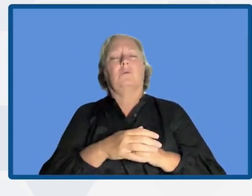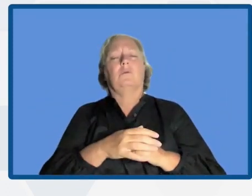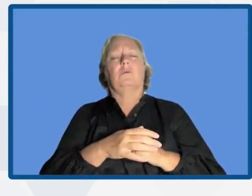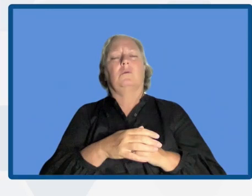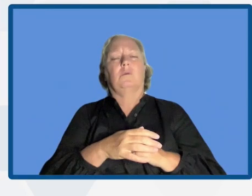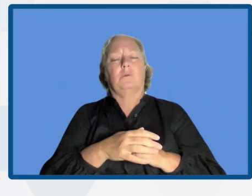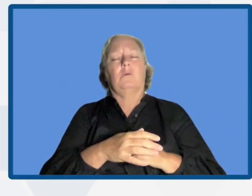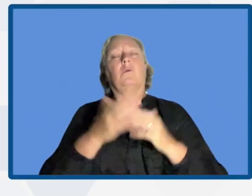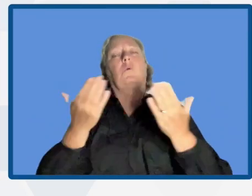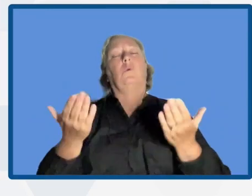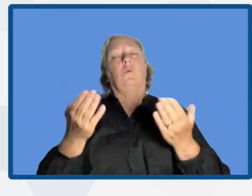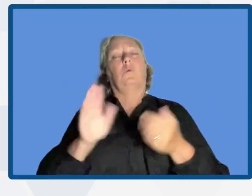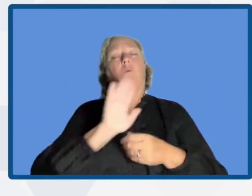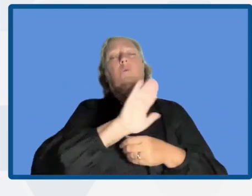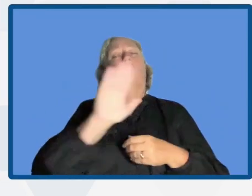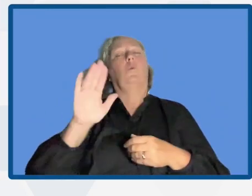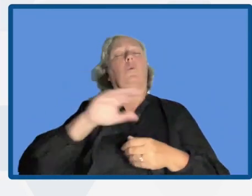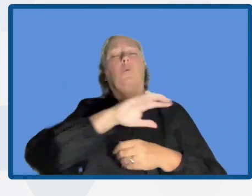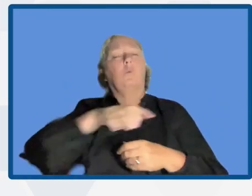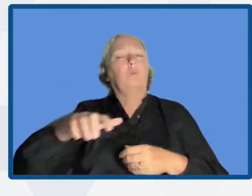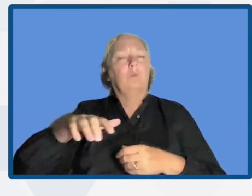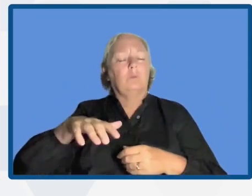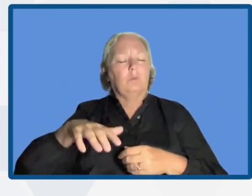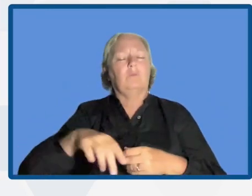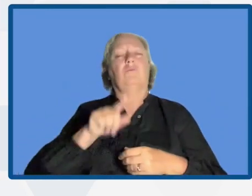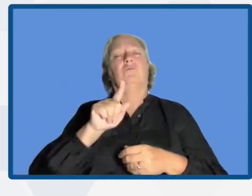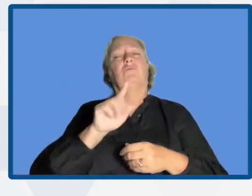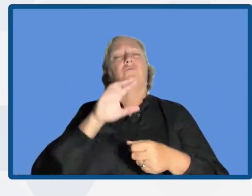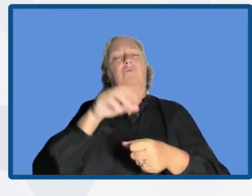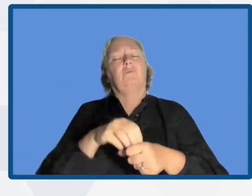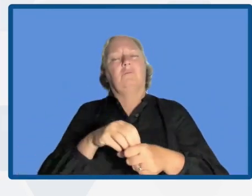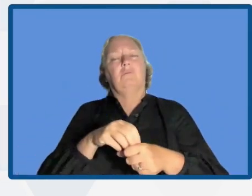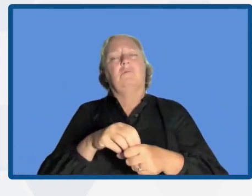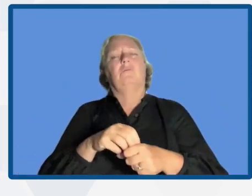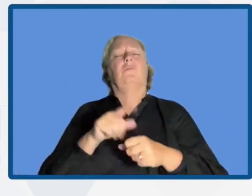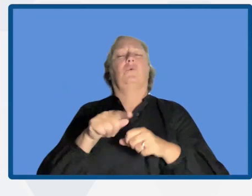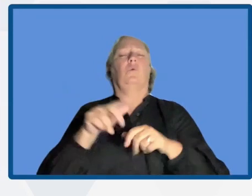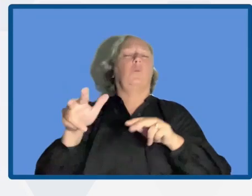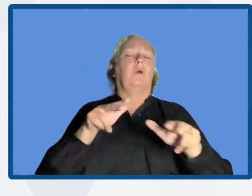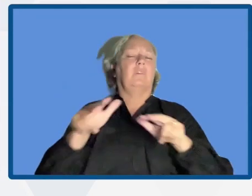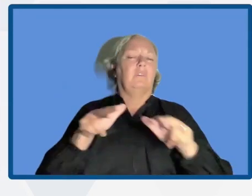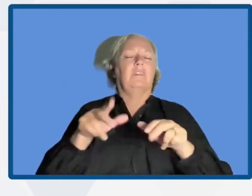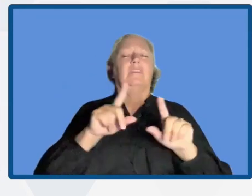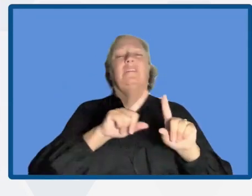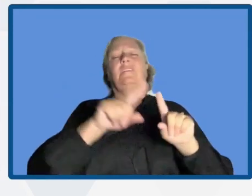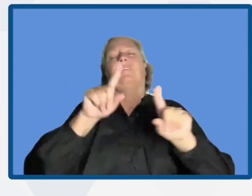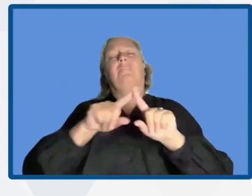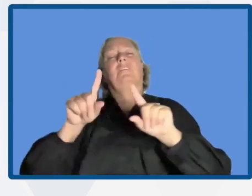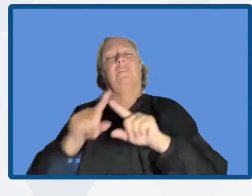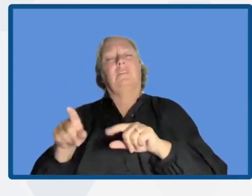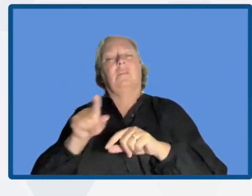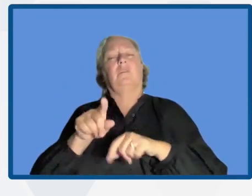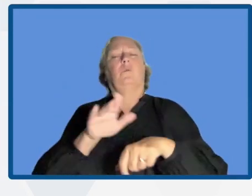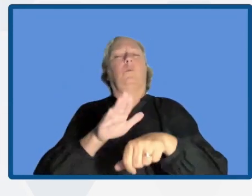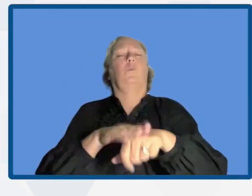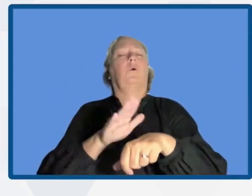in each of your countries takes place the coordination of the different warning systems, and what